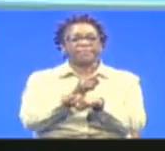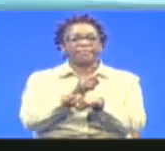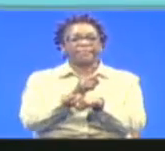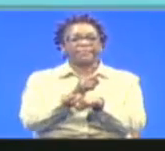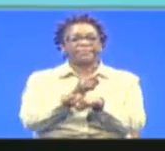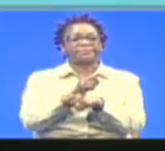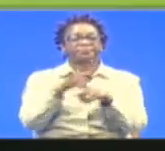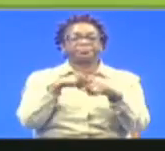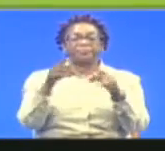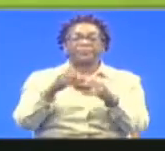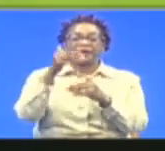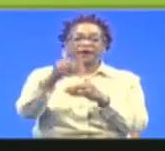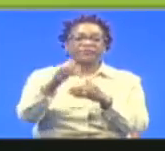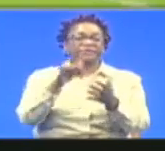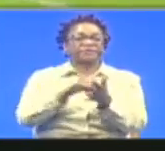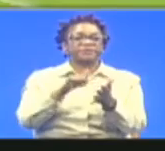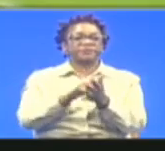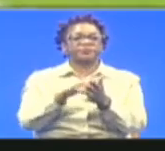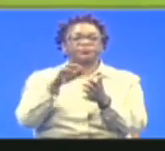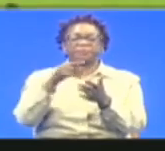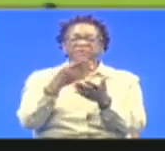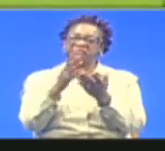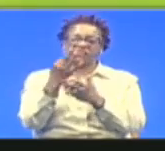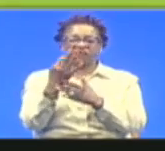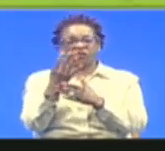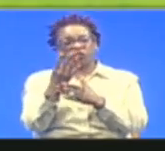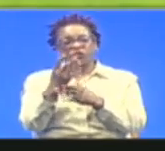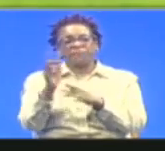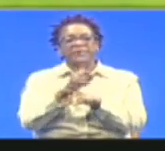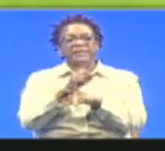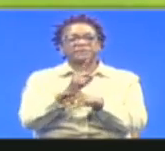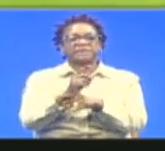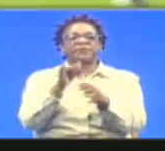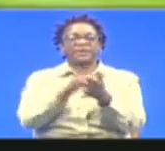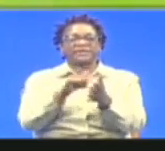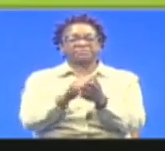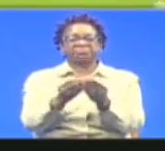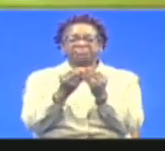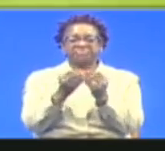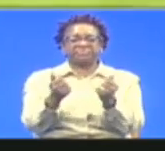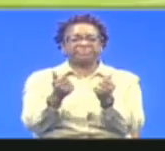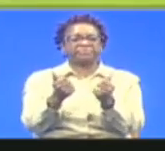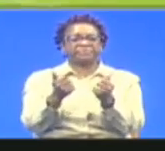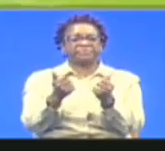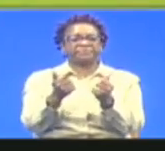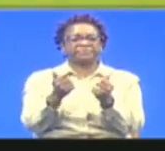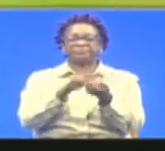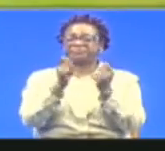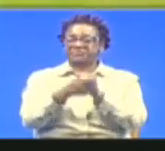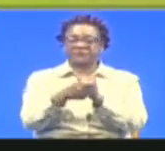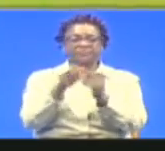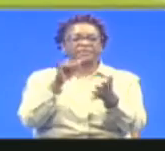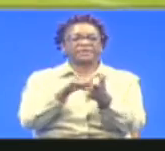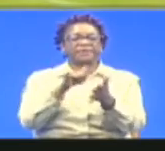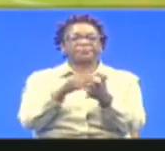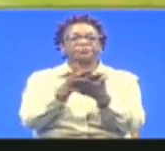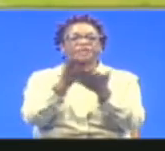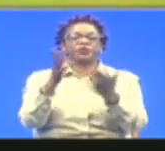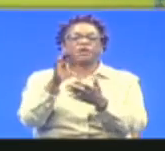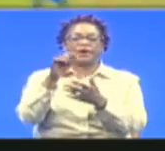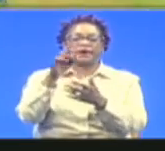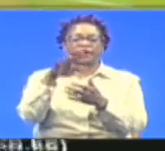But after holding off for 84 minutes, the Rising Stars defense was turned inside out by Beringiro Lageu, who